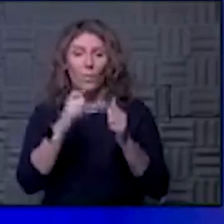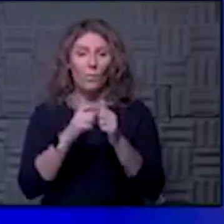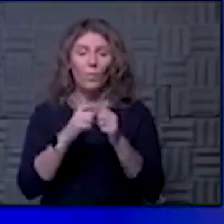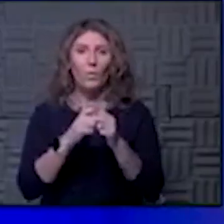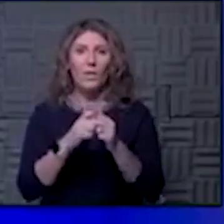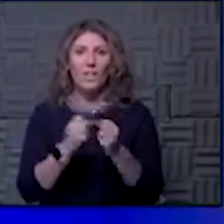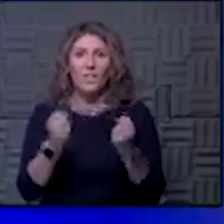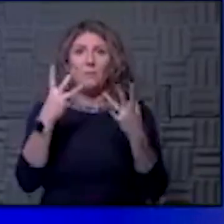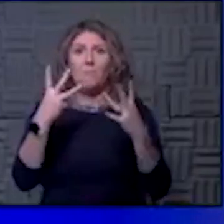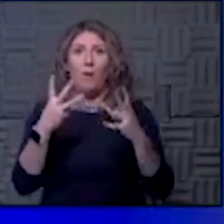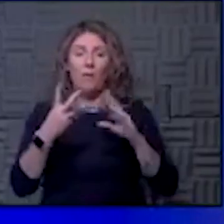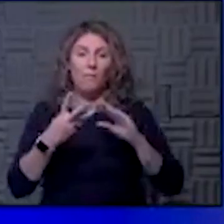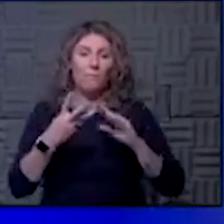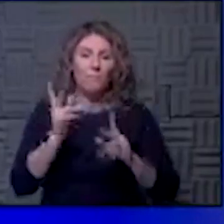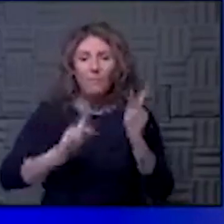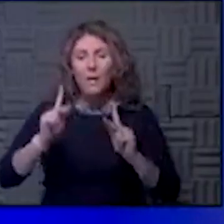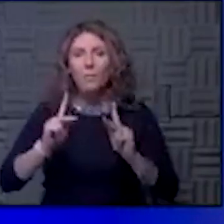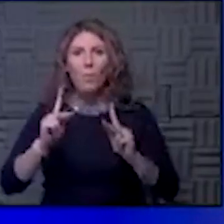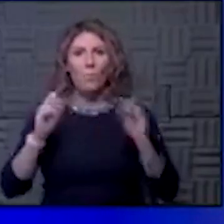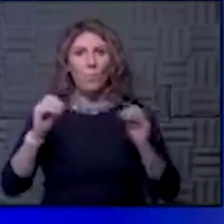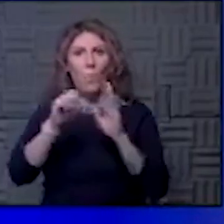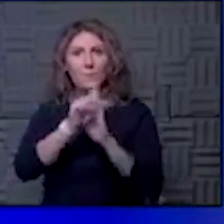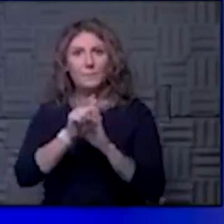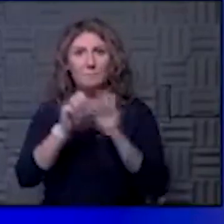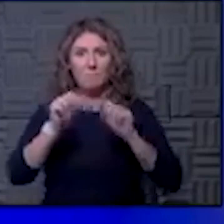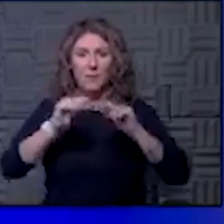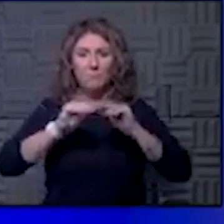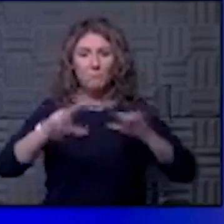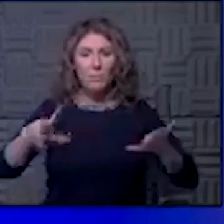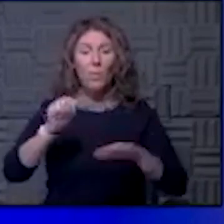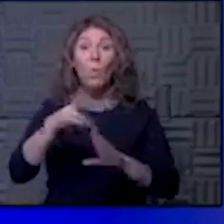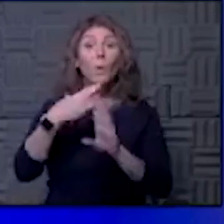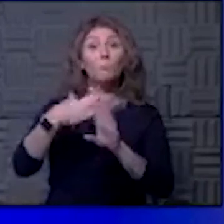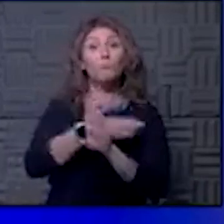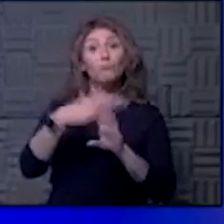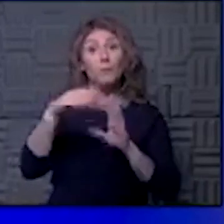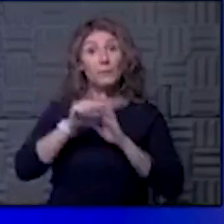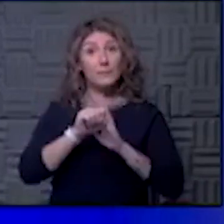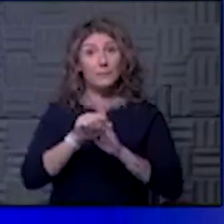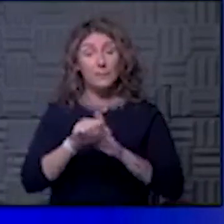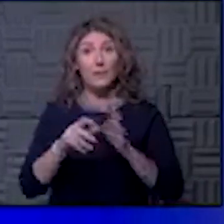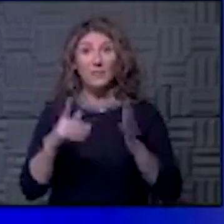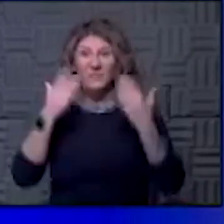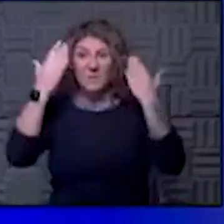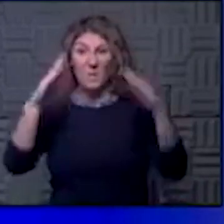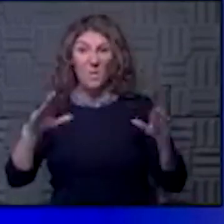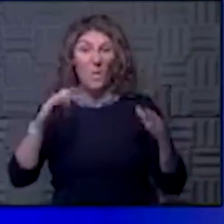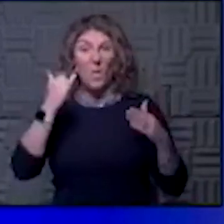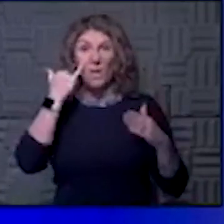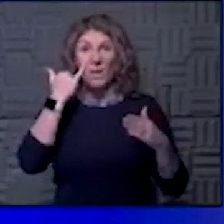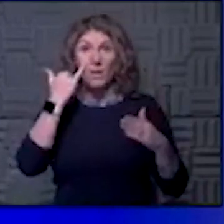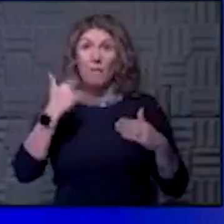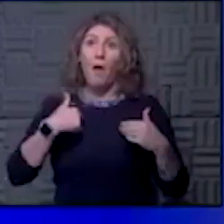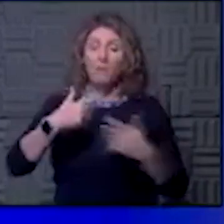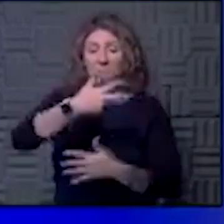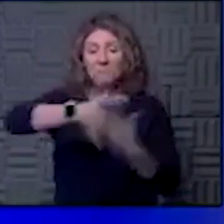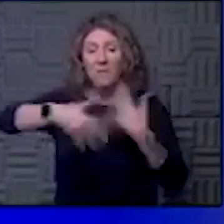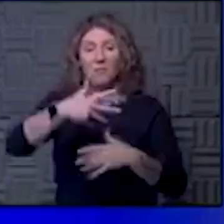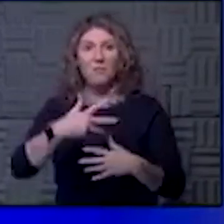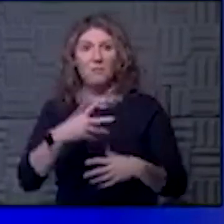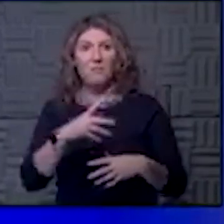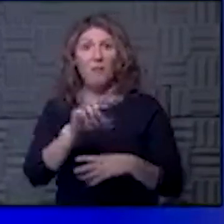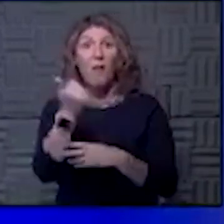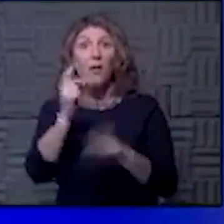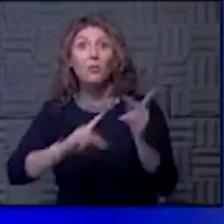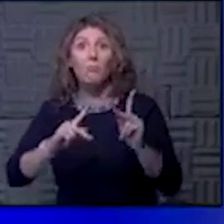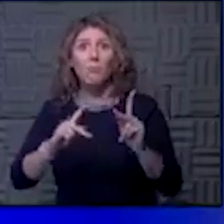of asymptomatic people that can spread the disease or pre-symptomatic people, you don't know if you are at a gathering and people had it. So